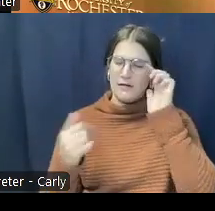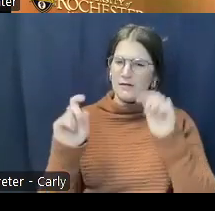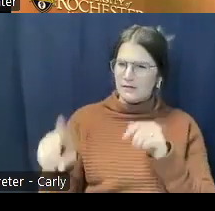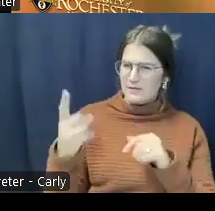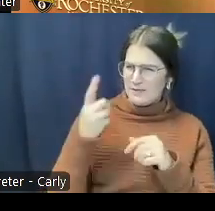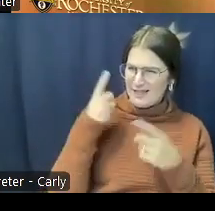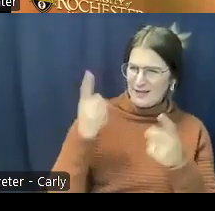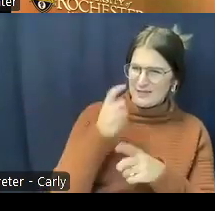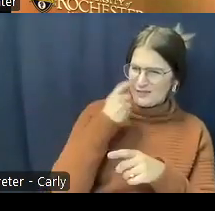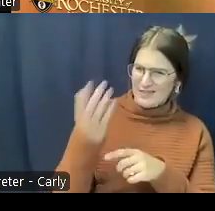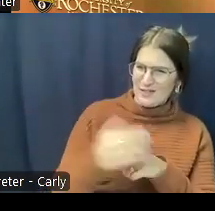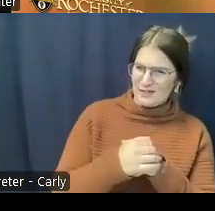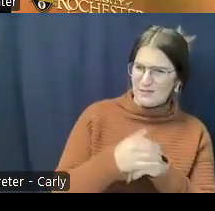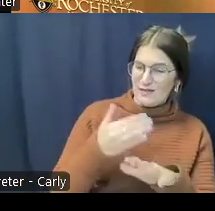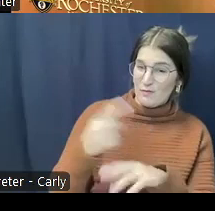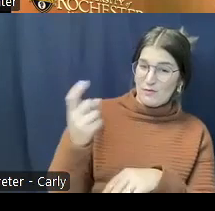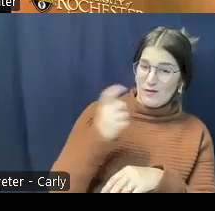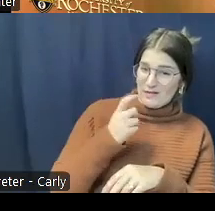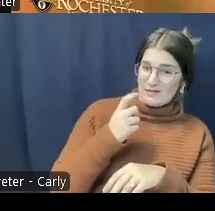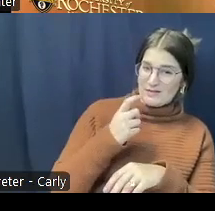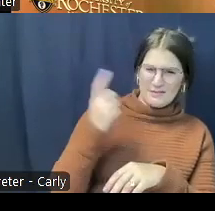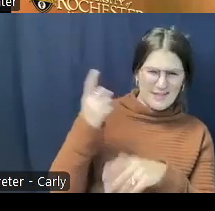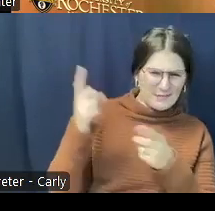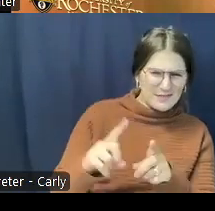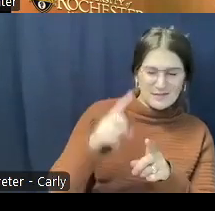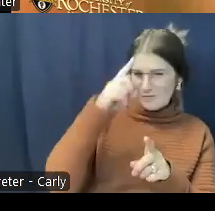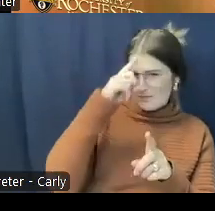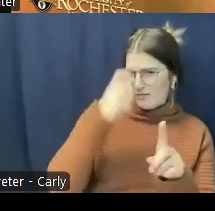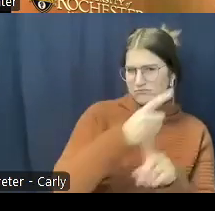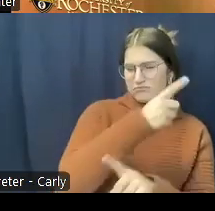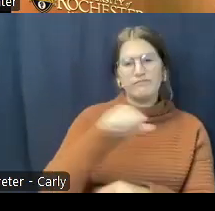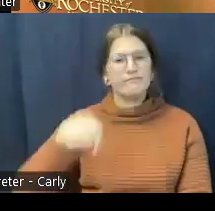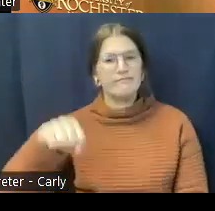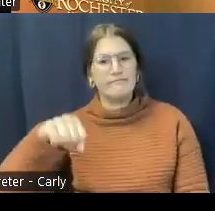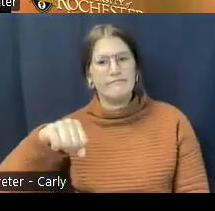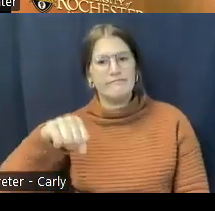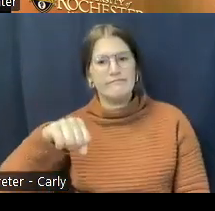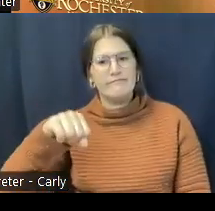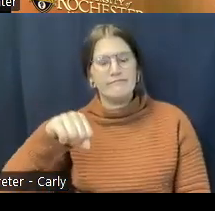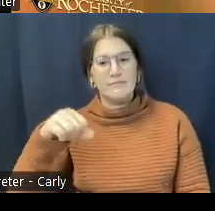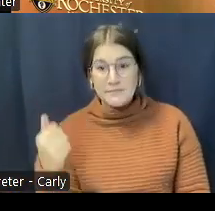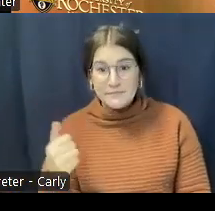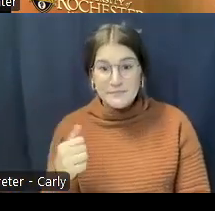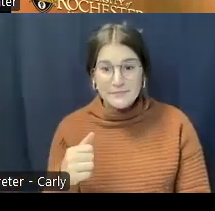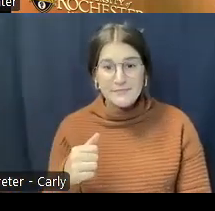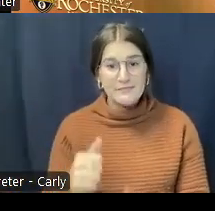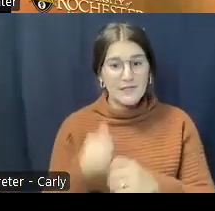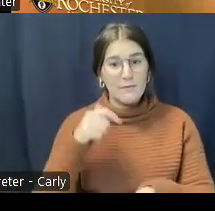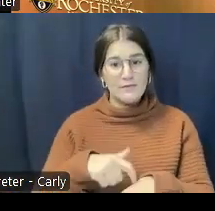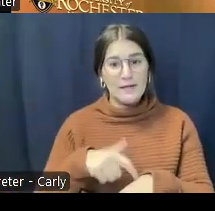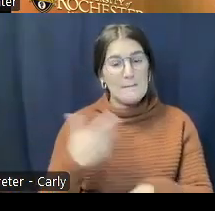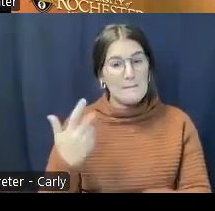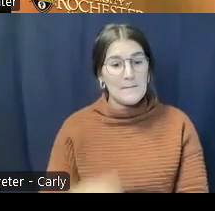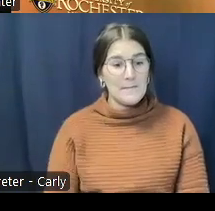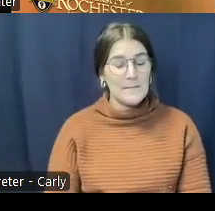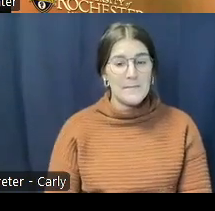there? Before you ask, what's the question? Did your mind go something? Yeah. And then, at least 3/4 of the time, there's some